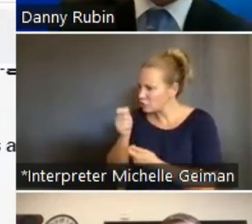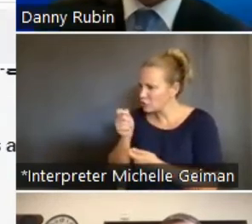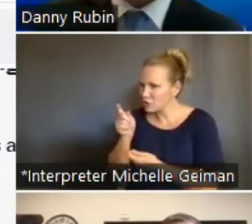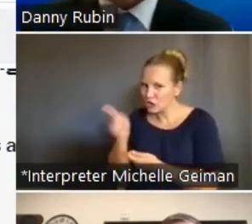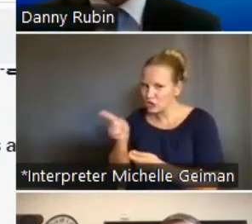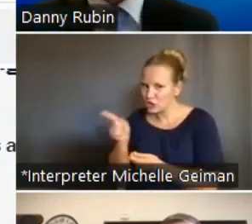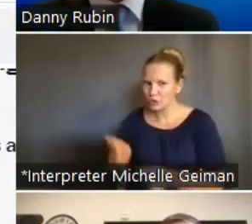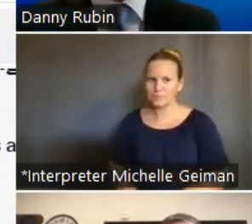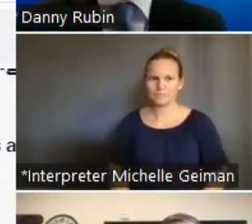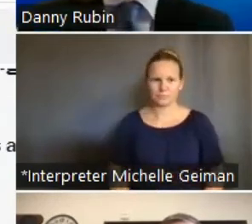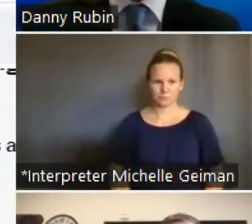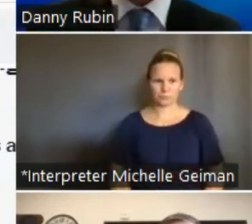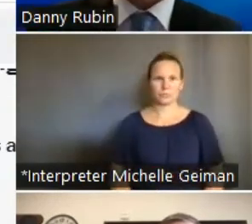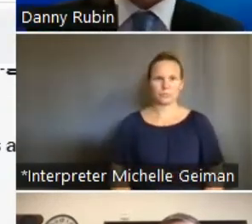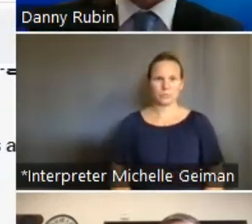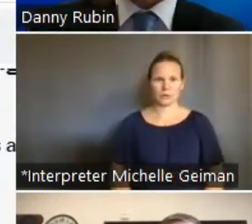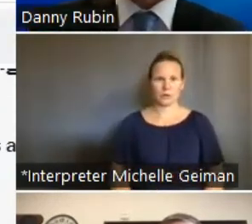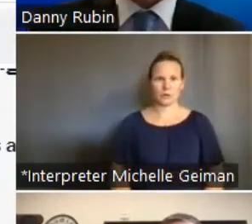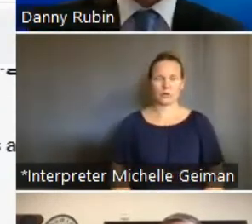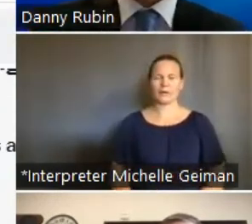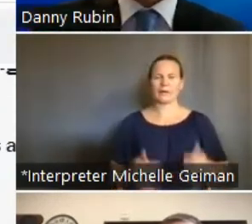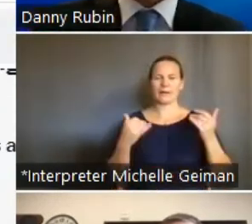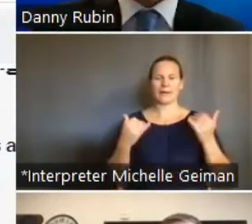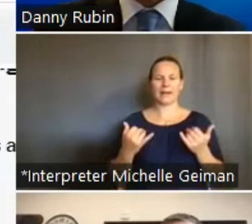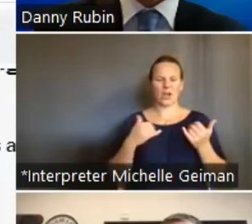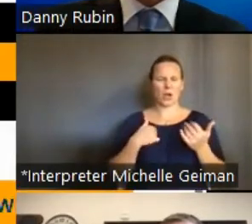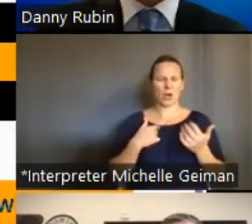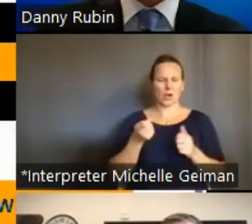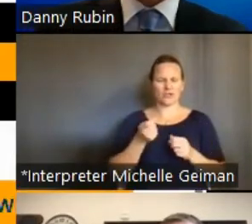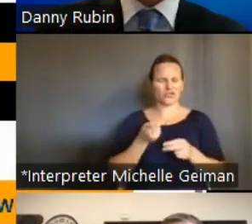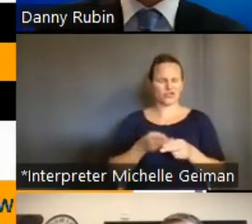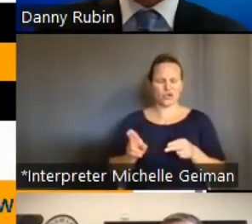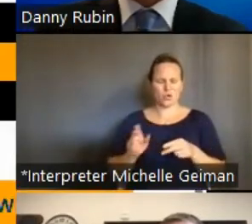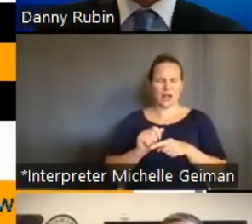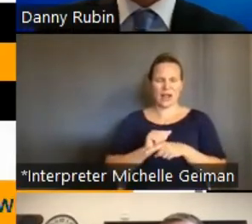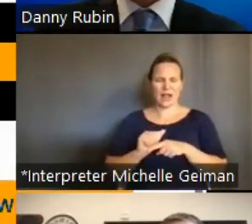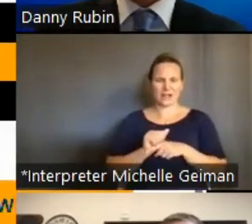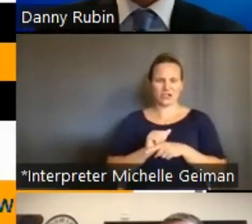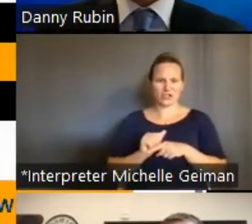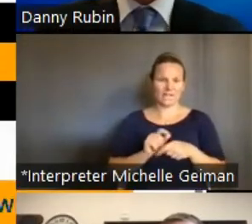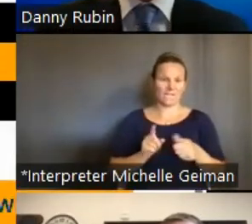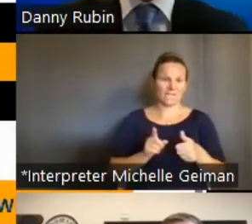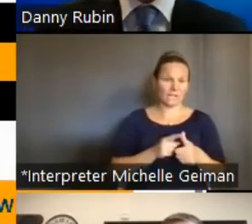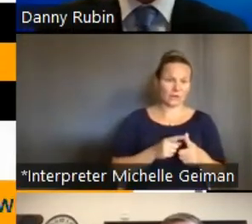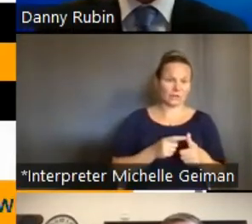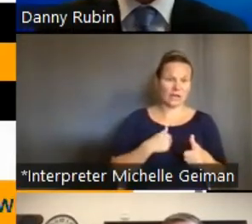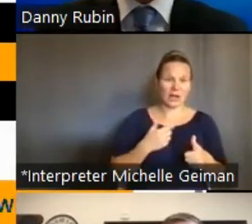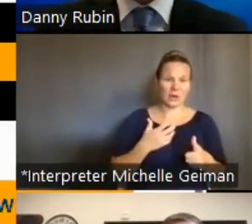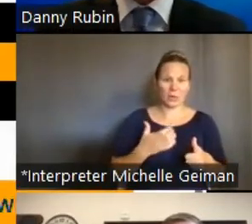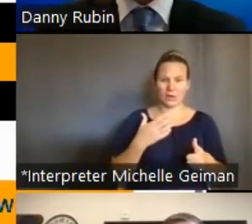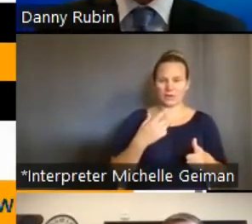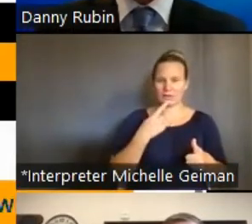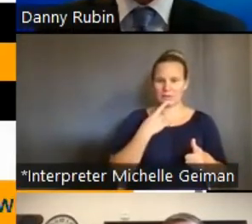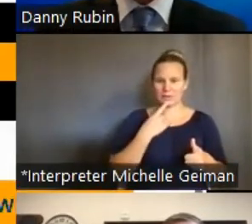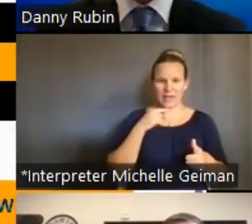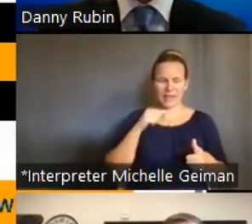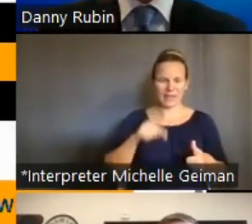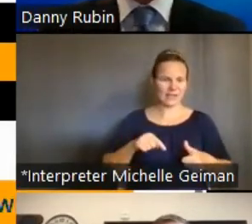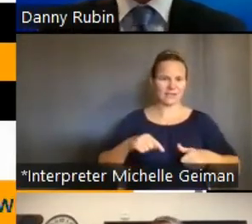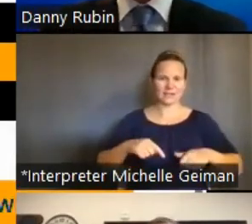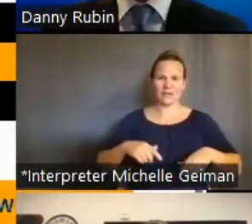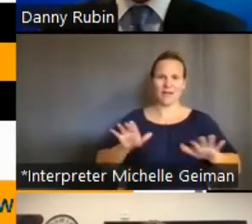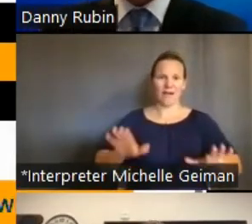exercise with the group. We did a lot of this last year. We're going to bring it back in the fall. First of all, I just want to say this is a very momentous day for our company.